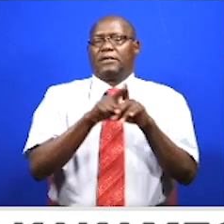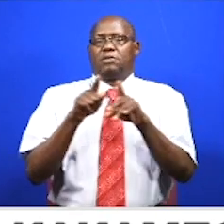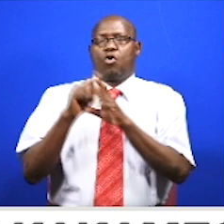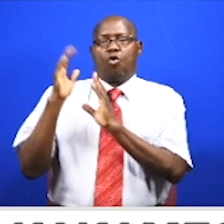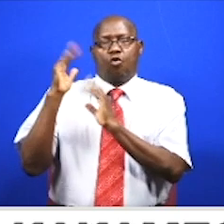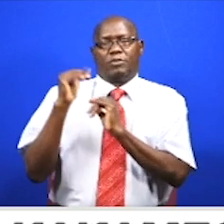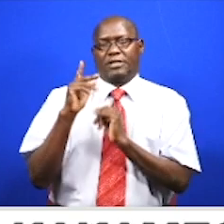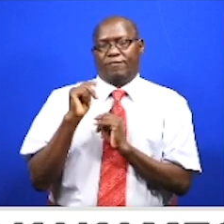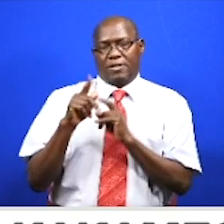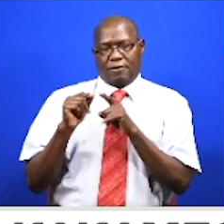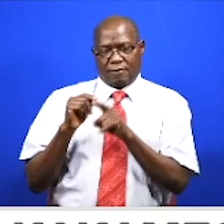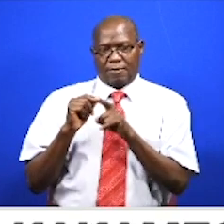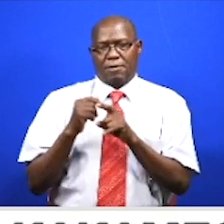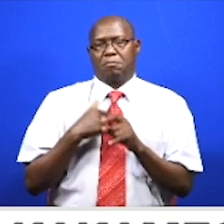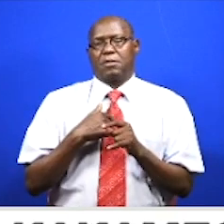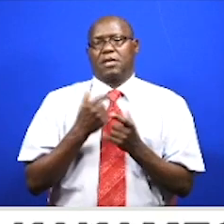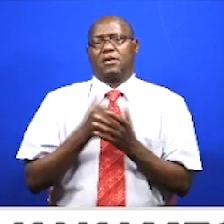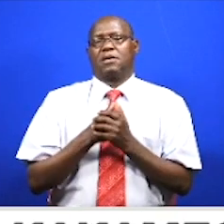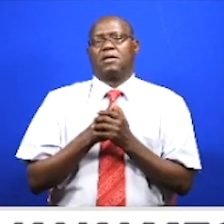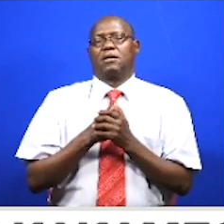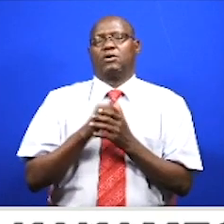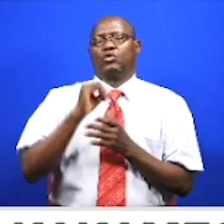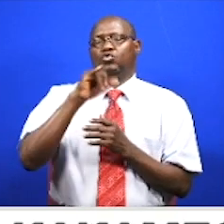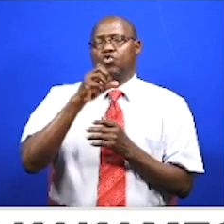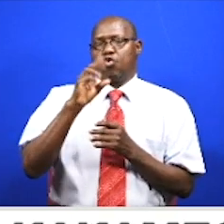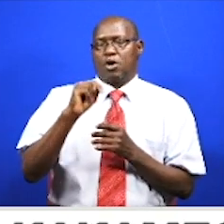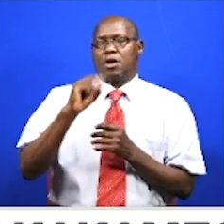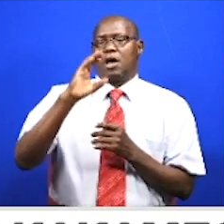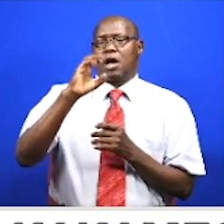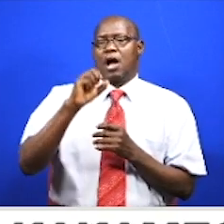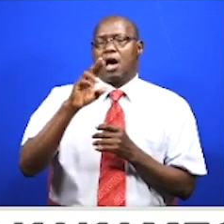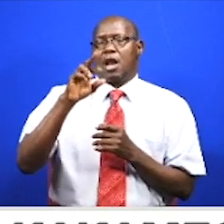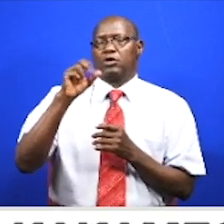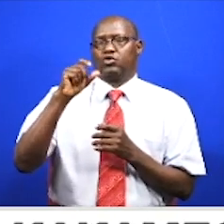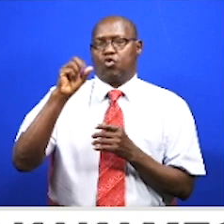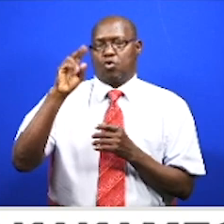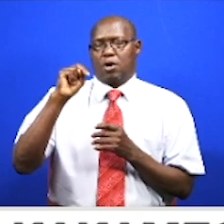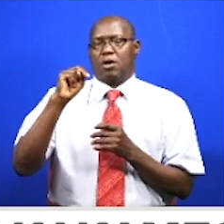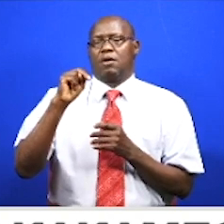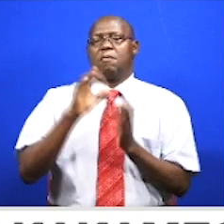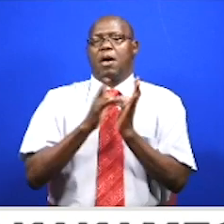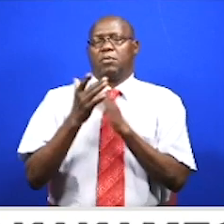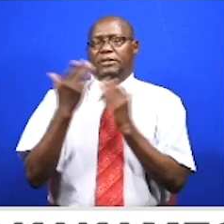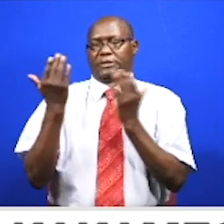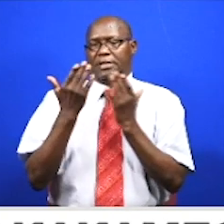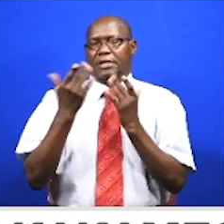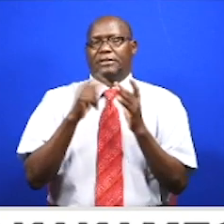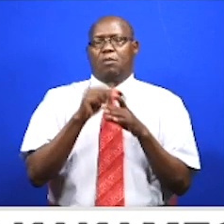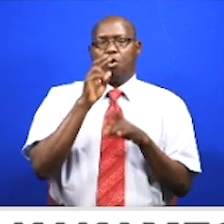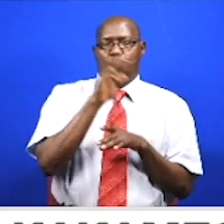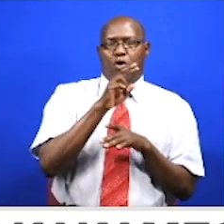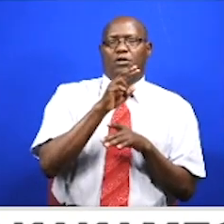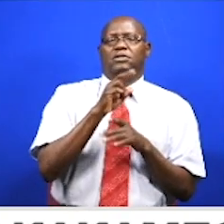TV, I like listening to John Carson during the Bible studies, and also watch and pray with my